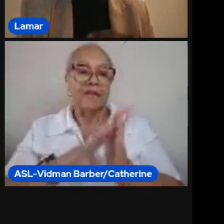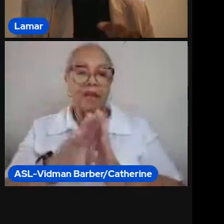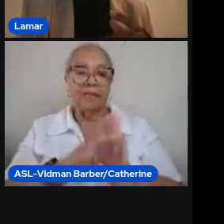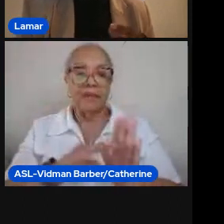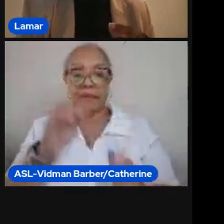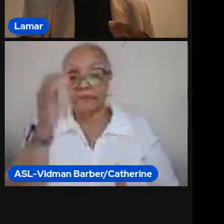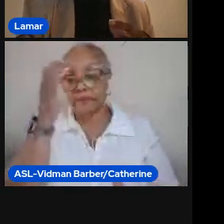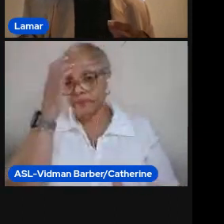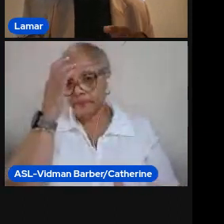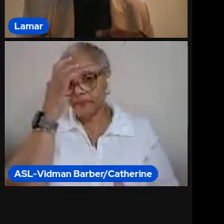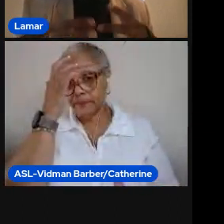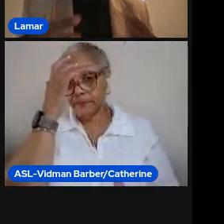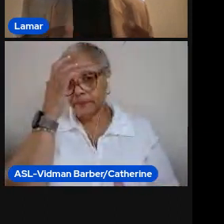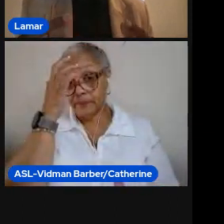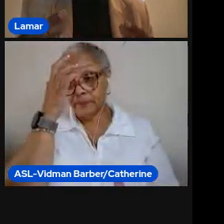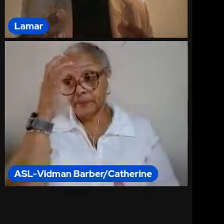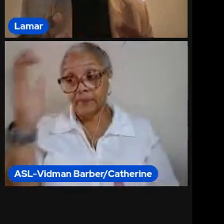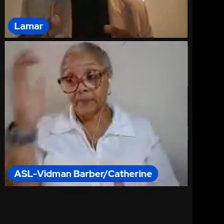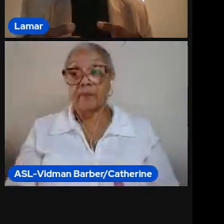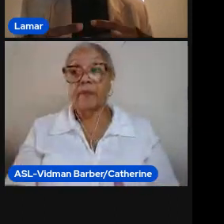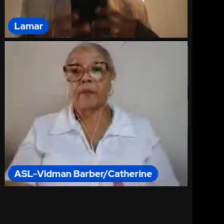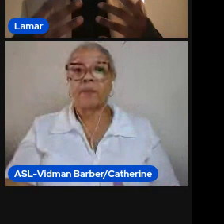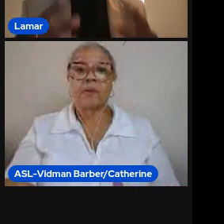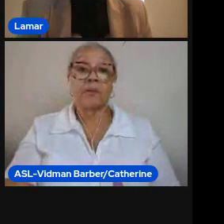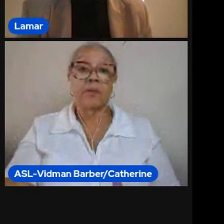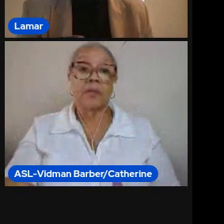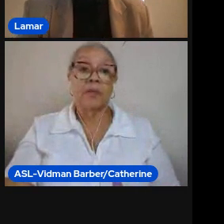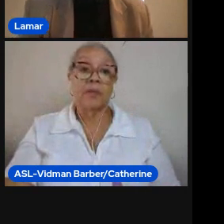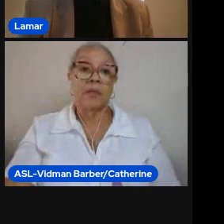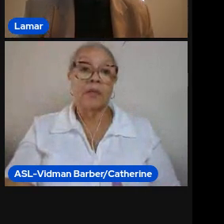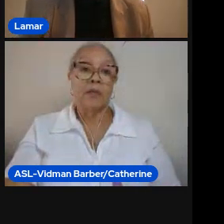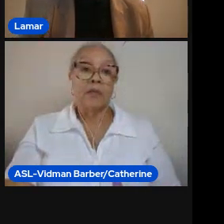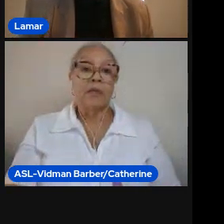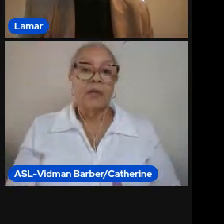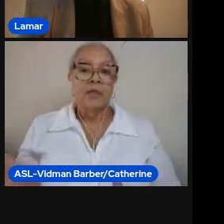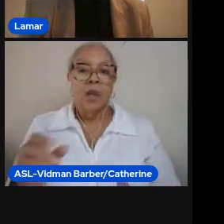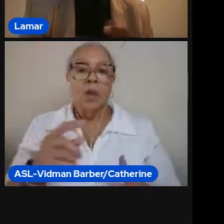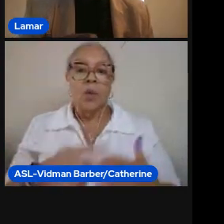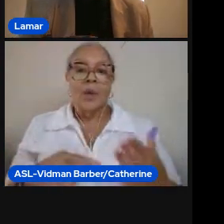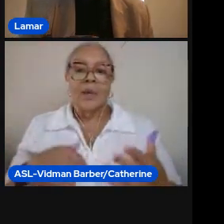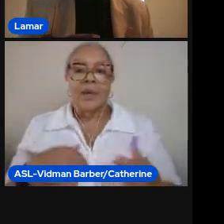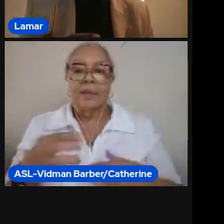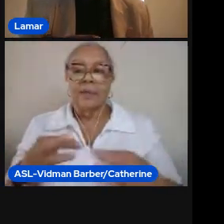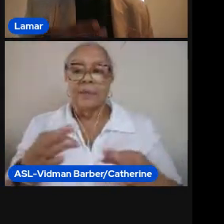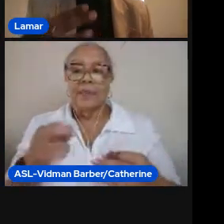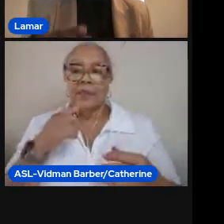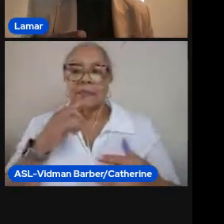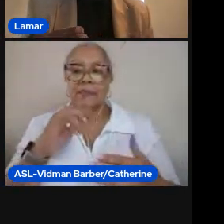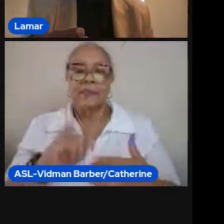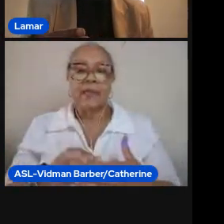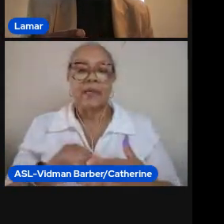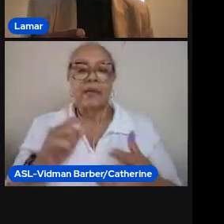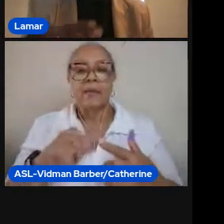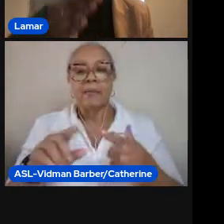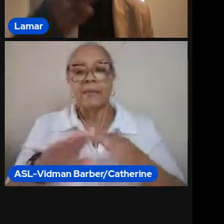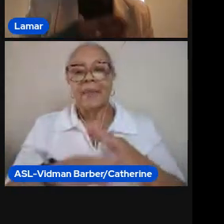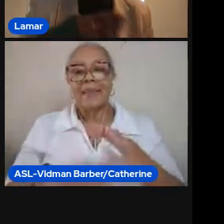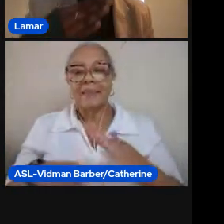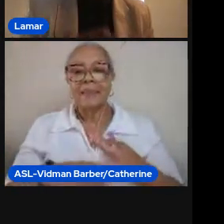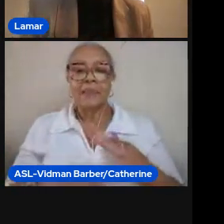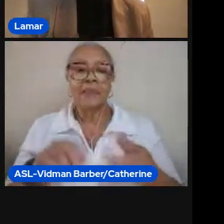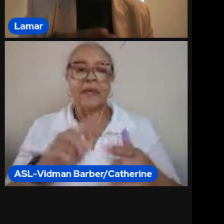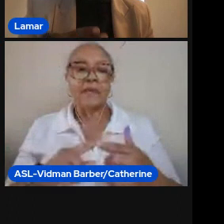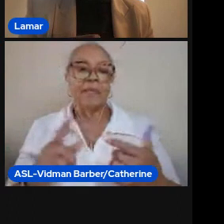Okay, so in assessing, and what I'm explaining here is basically the